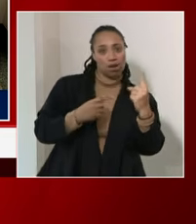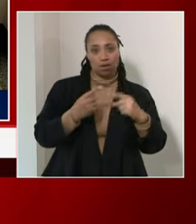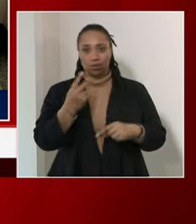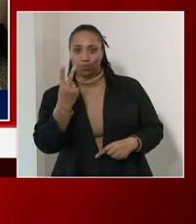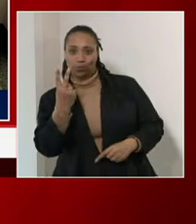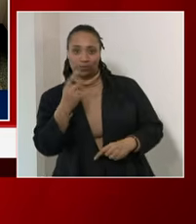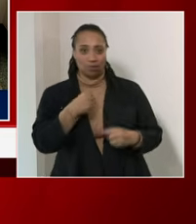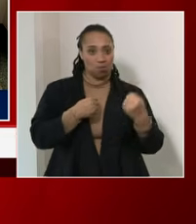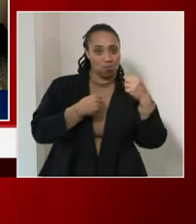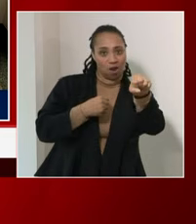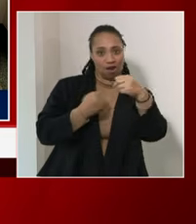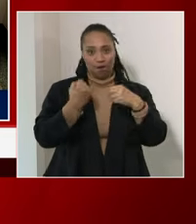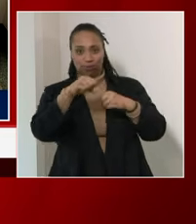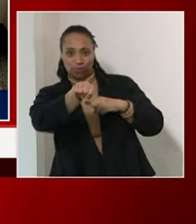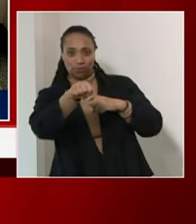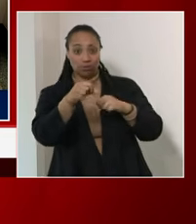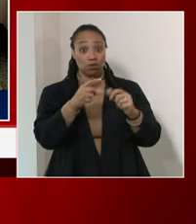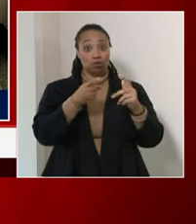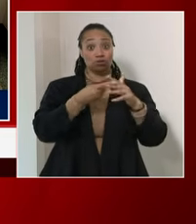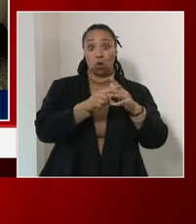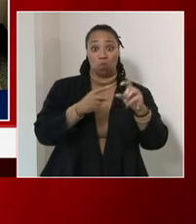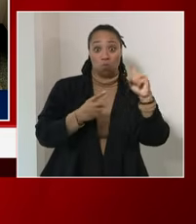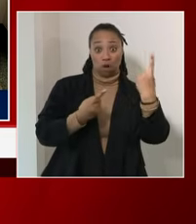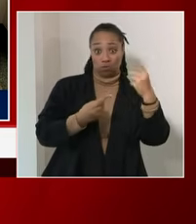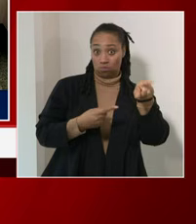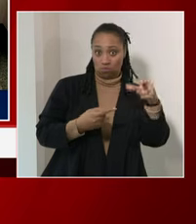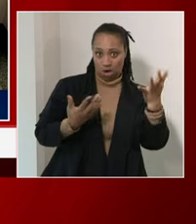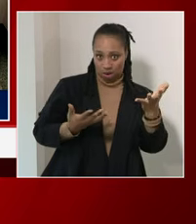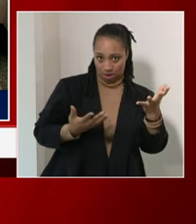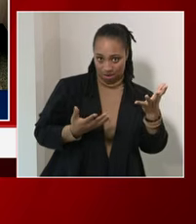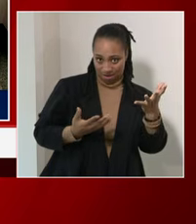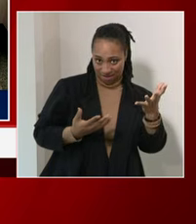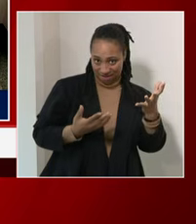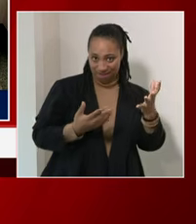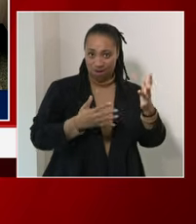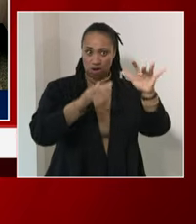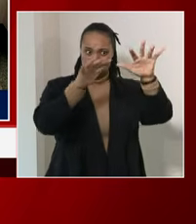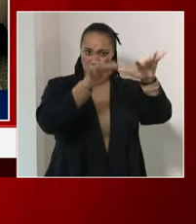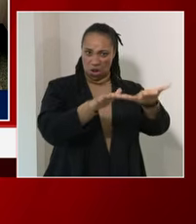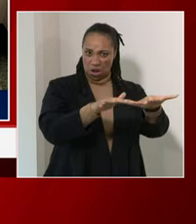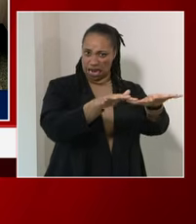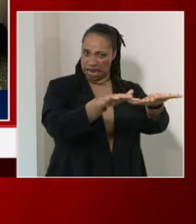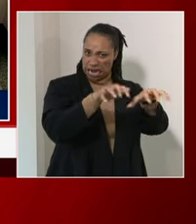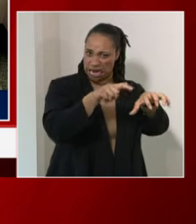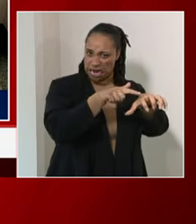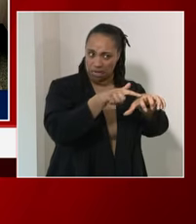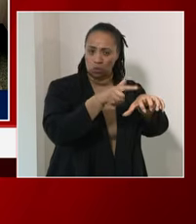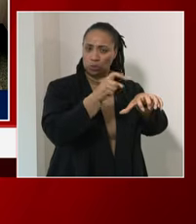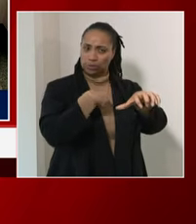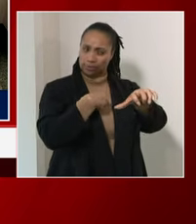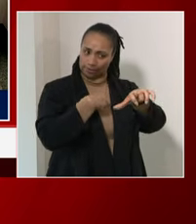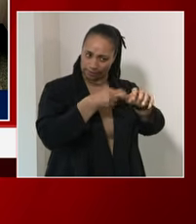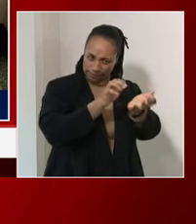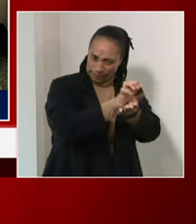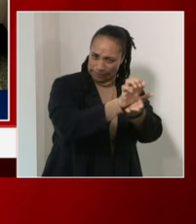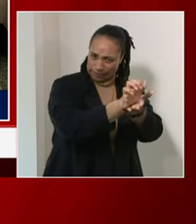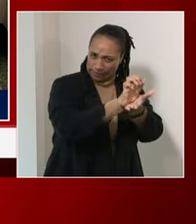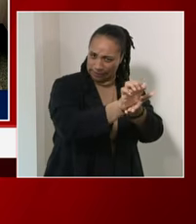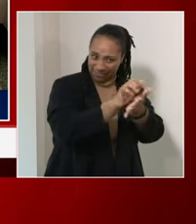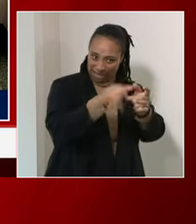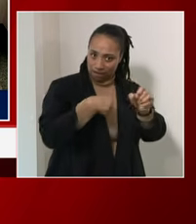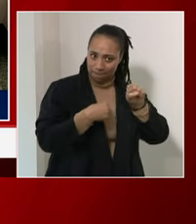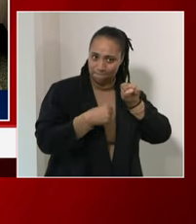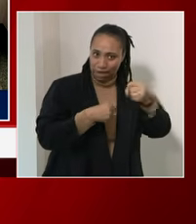our locations, although that work continues to do additional passes and provide supplemental clearance. But the second punch is really the extended cold